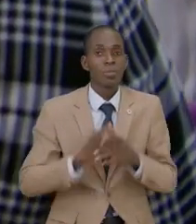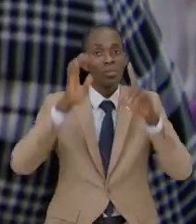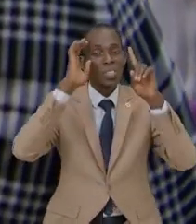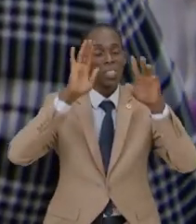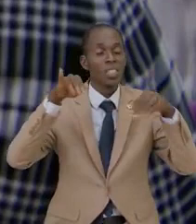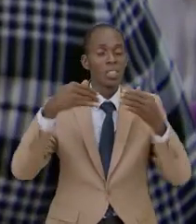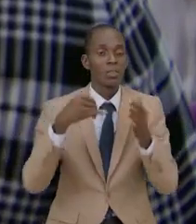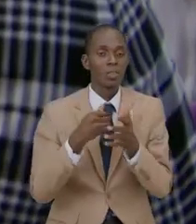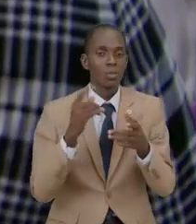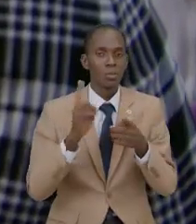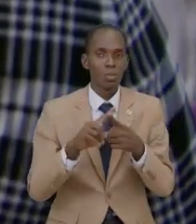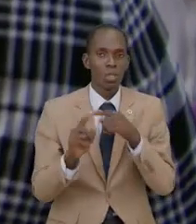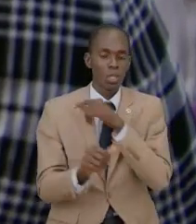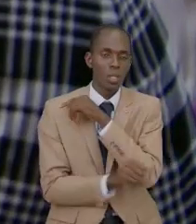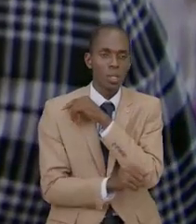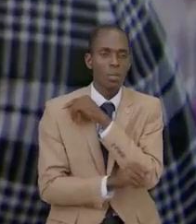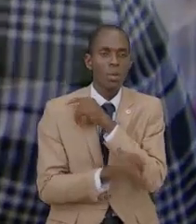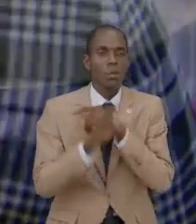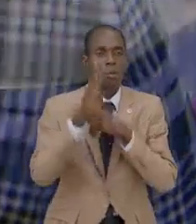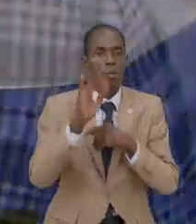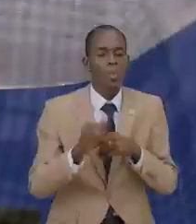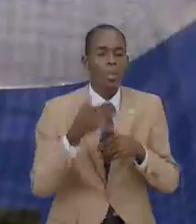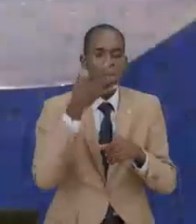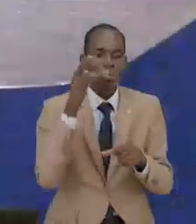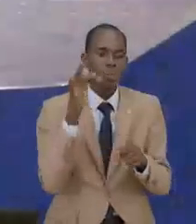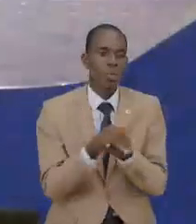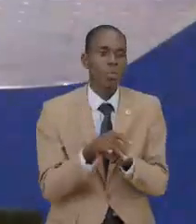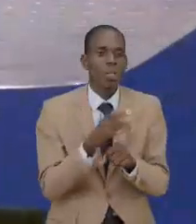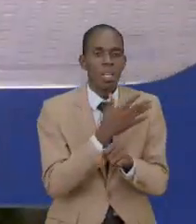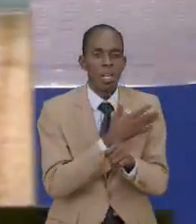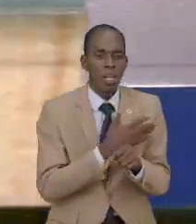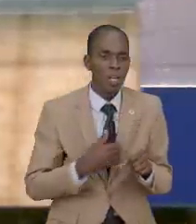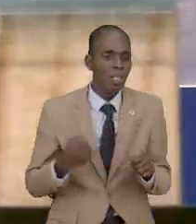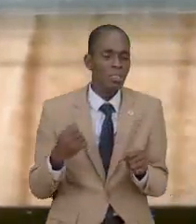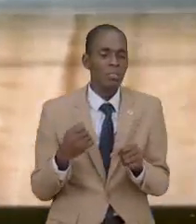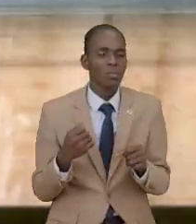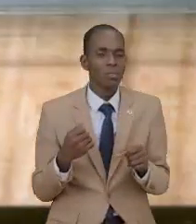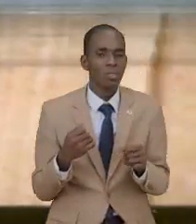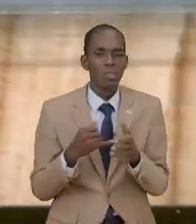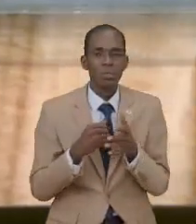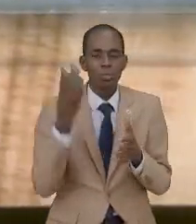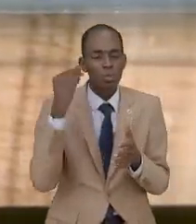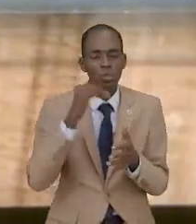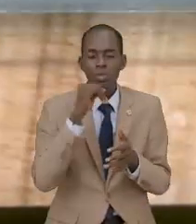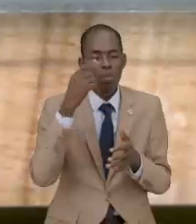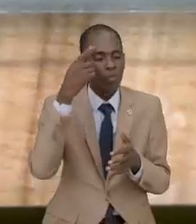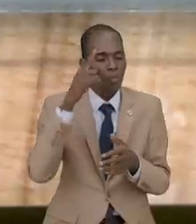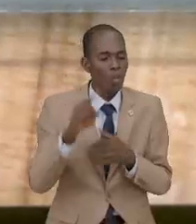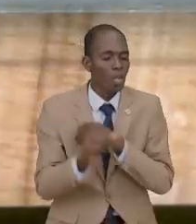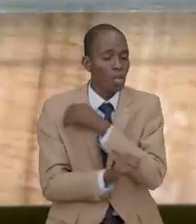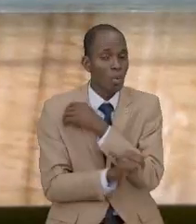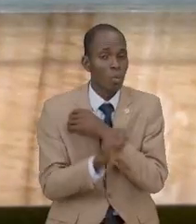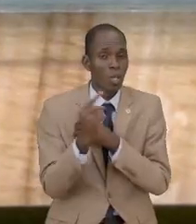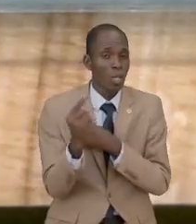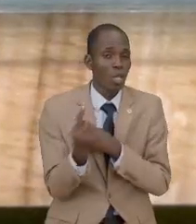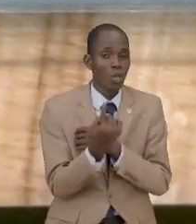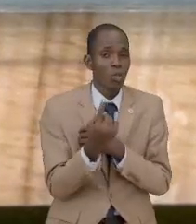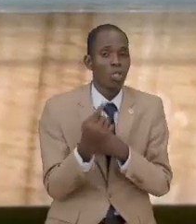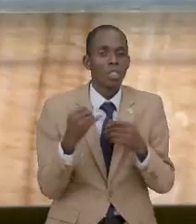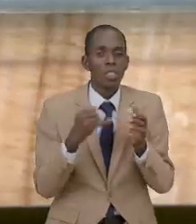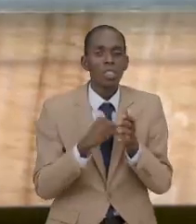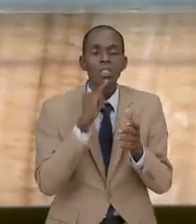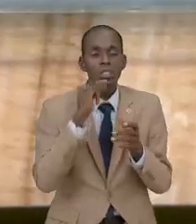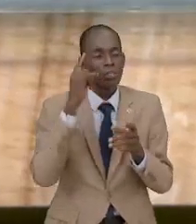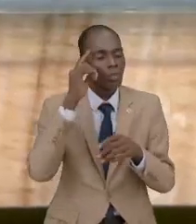to Abraham by promise. And it wasn't for Abraham alone. It's for the rest of the world. It's